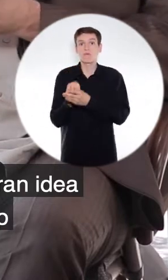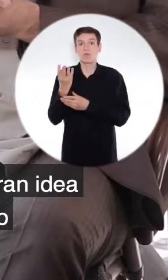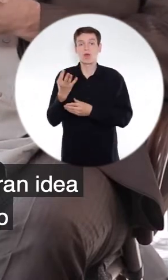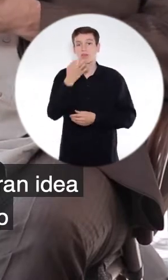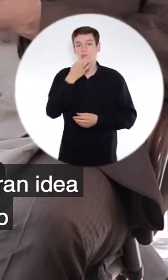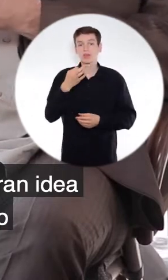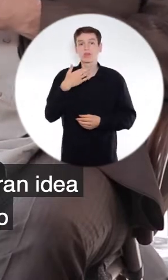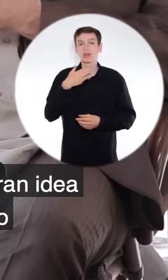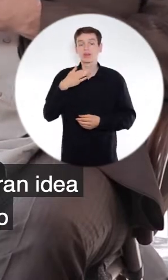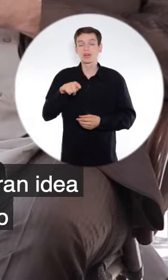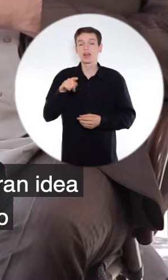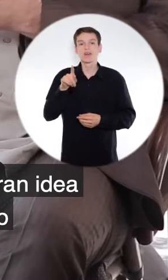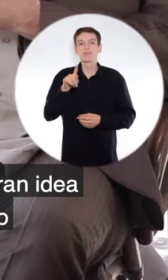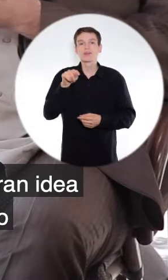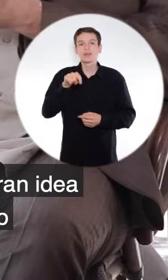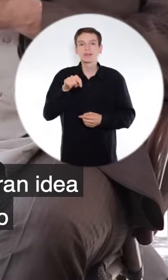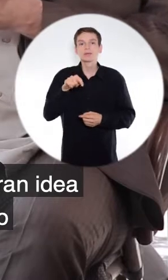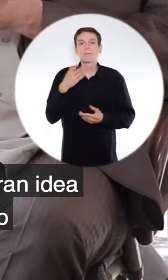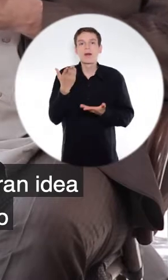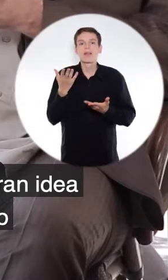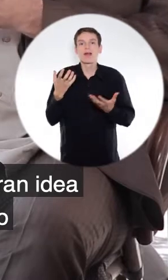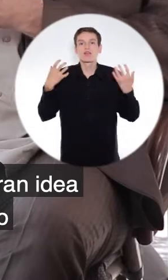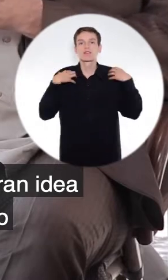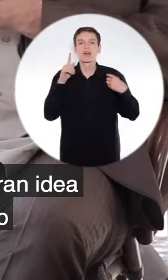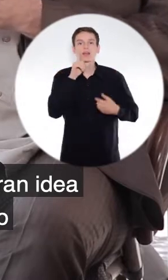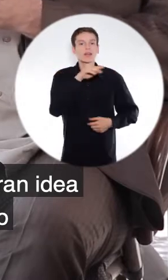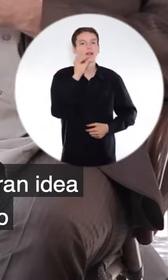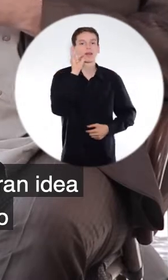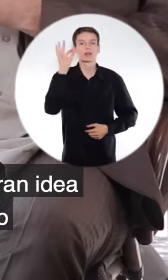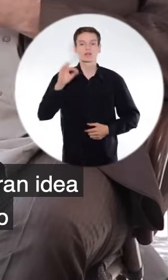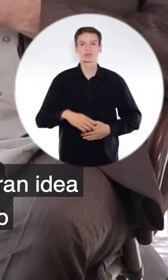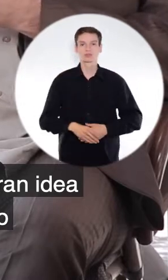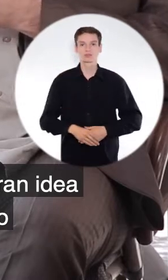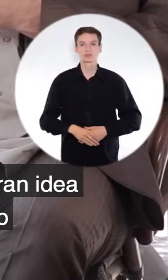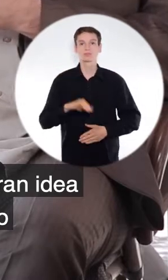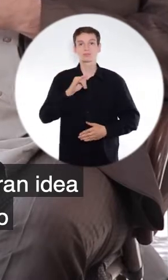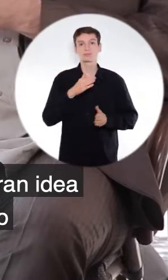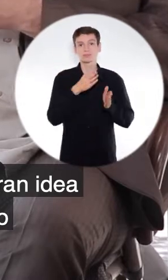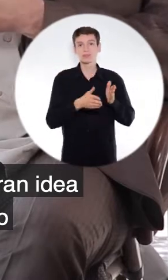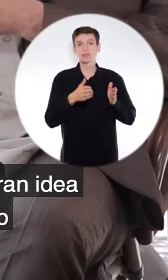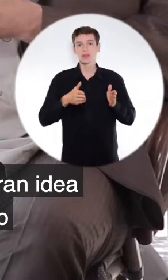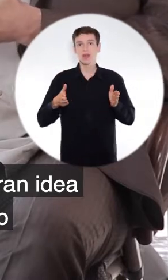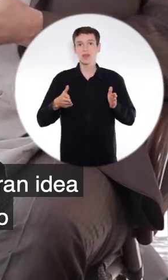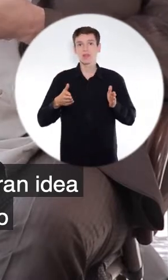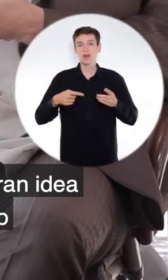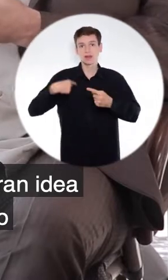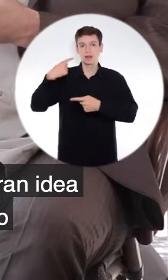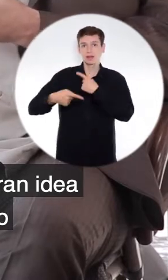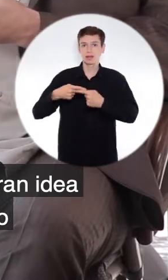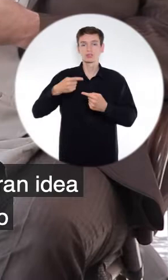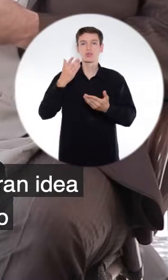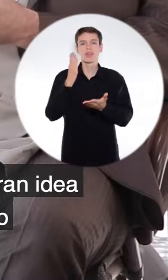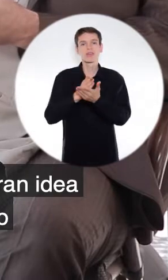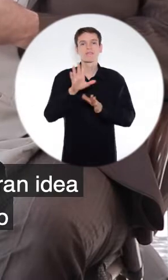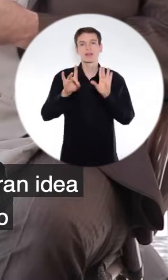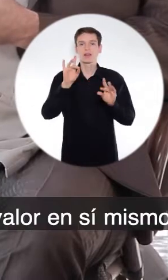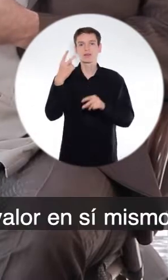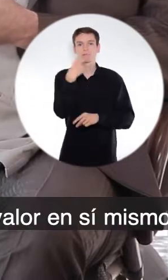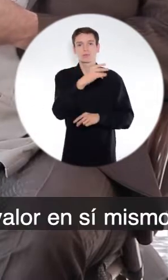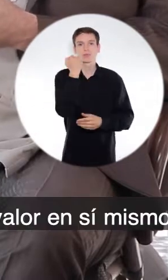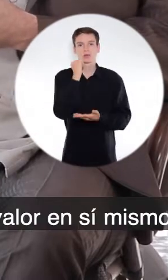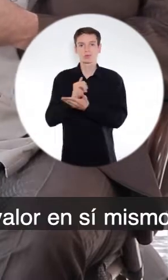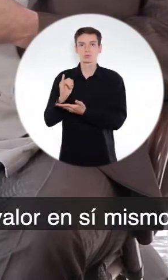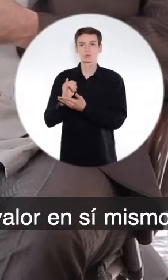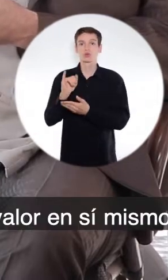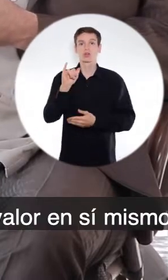know, I often think of the great idea of the Thomas Jefferson, our founding father, who said, the dead should never govern the living.